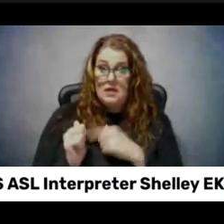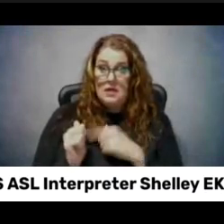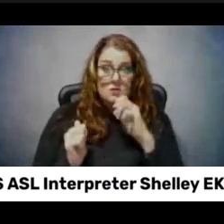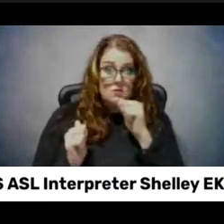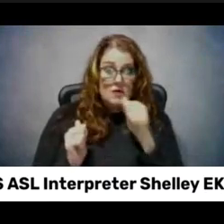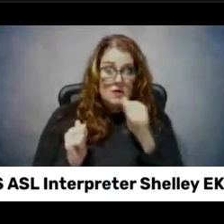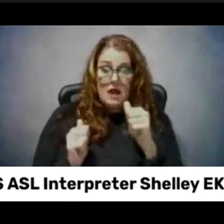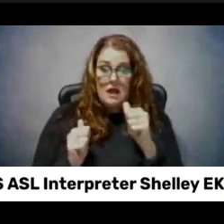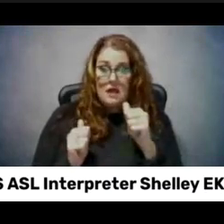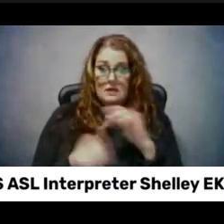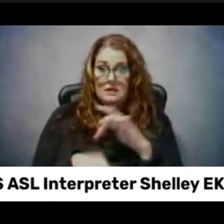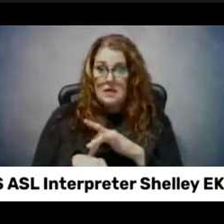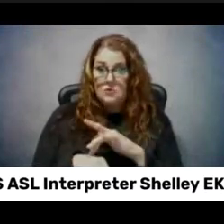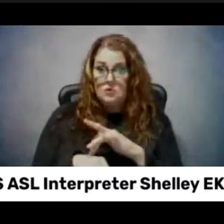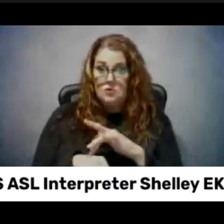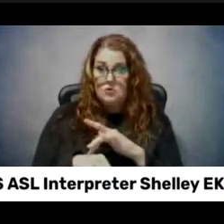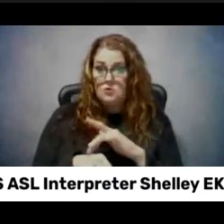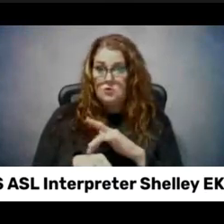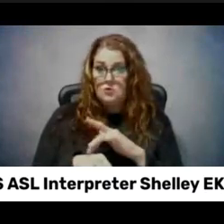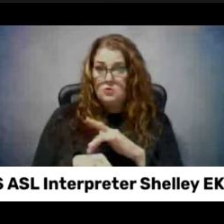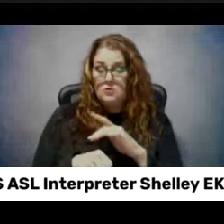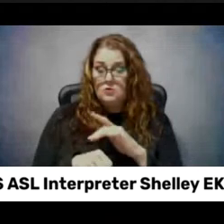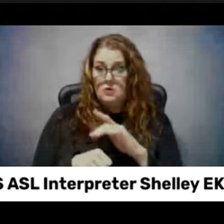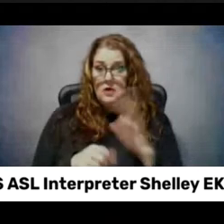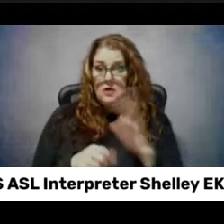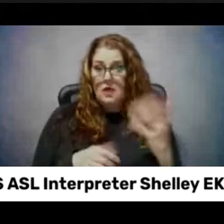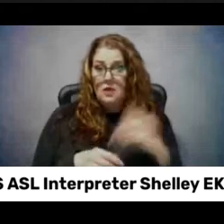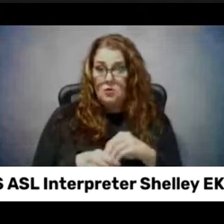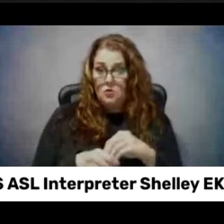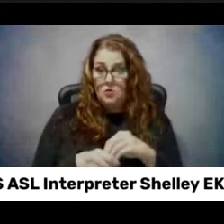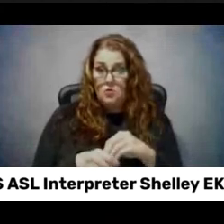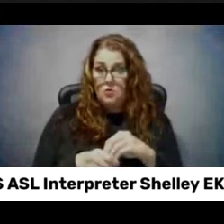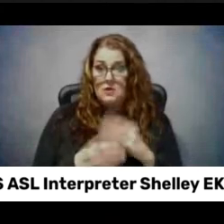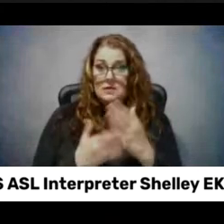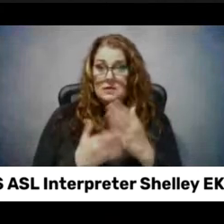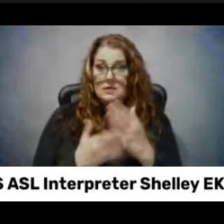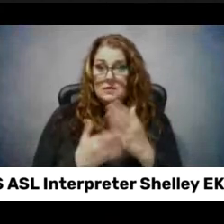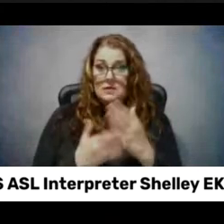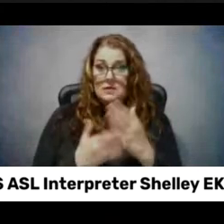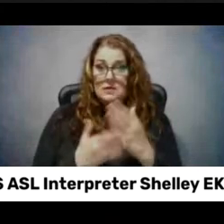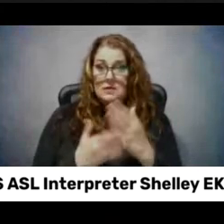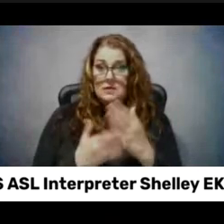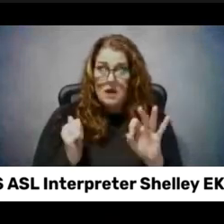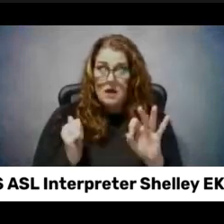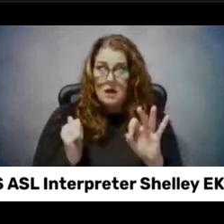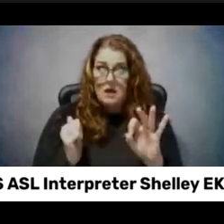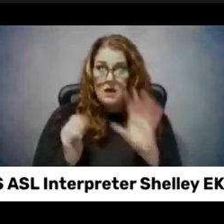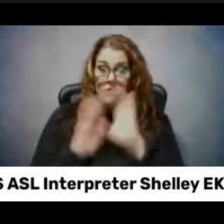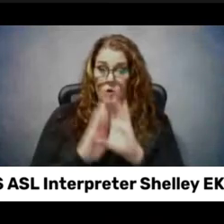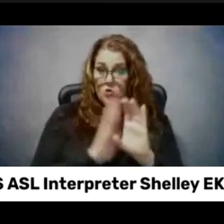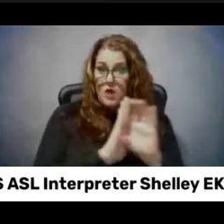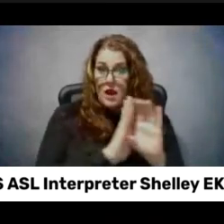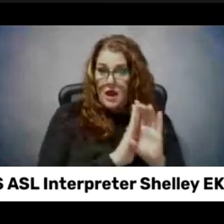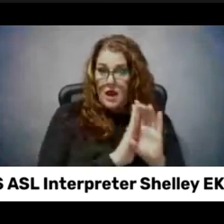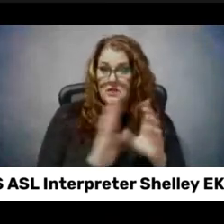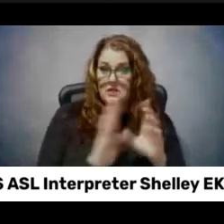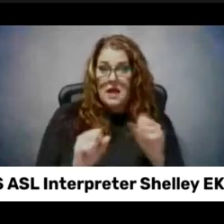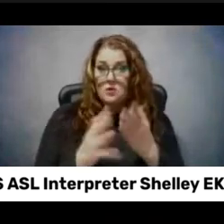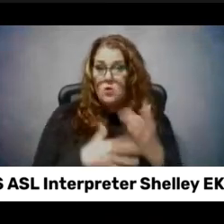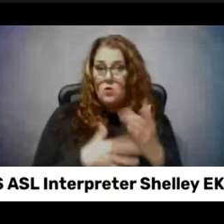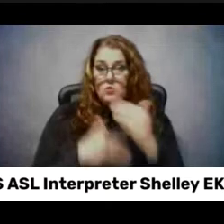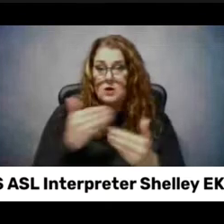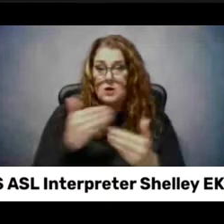to include some of the photographs. I can go through them